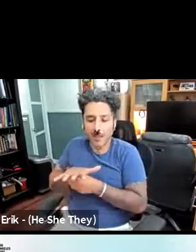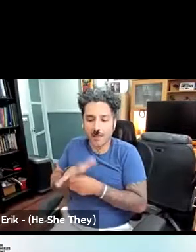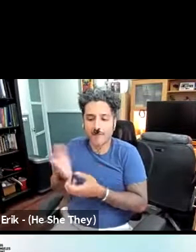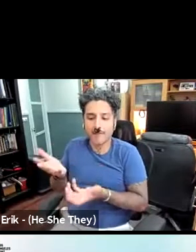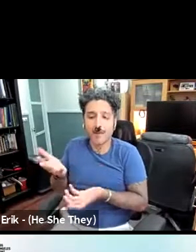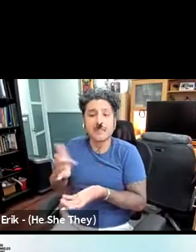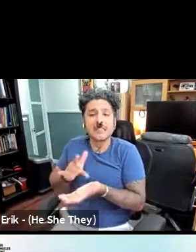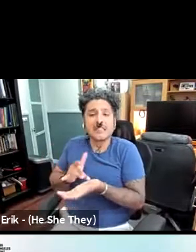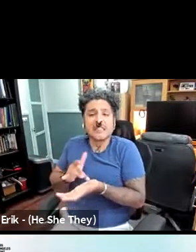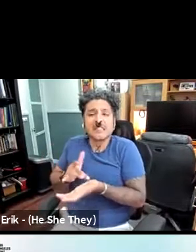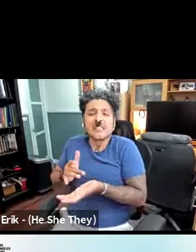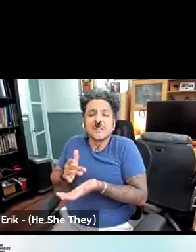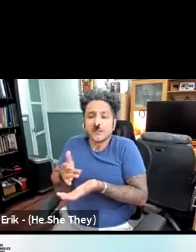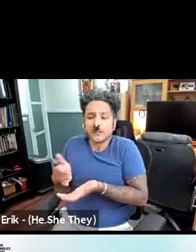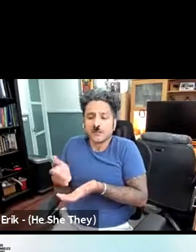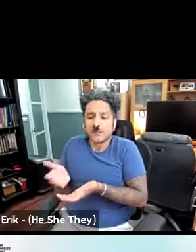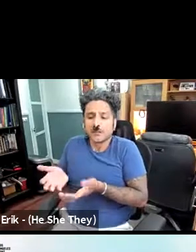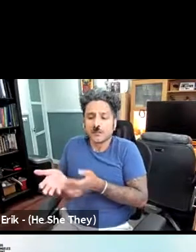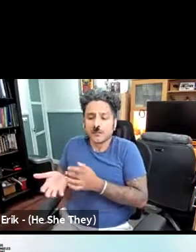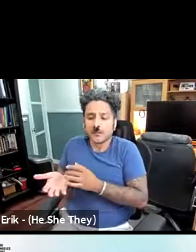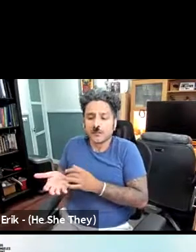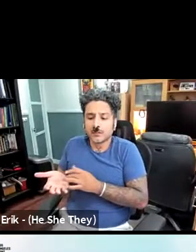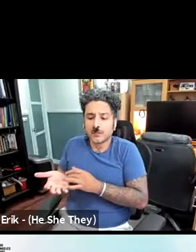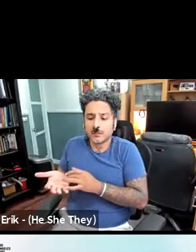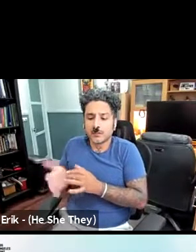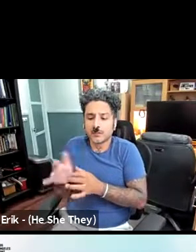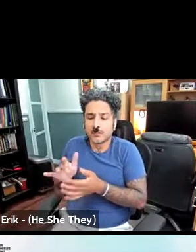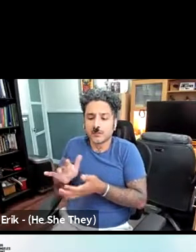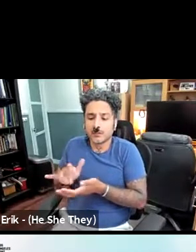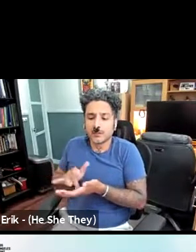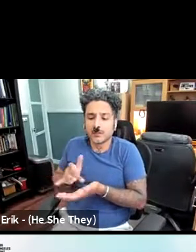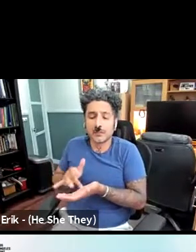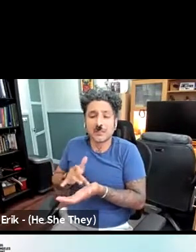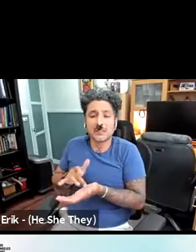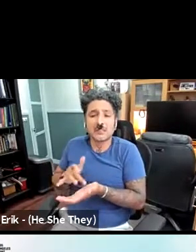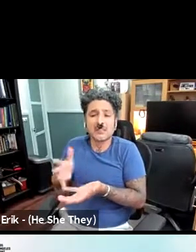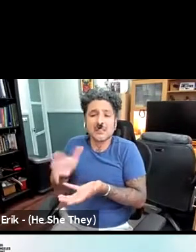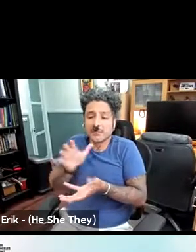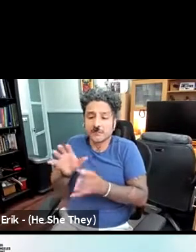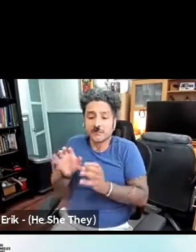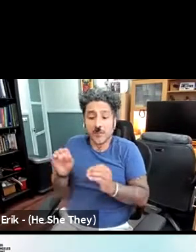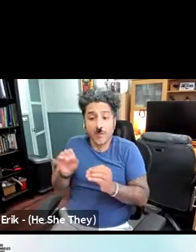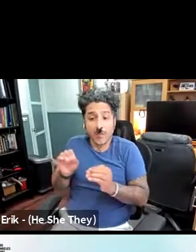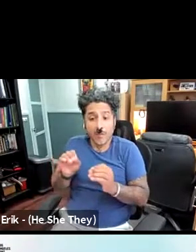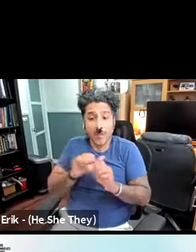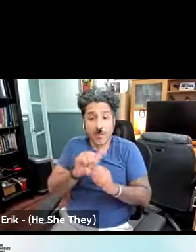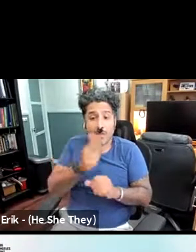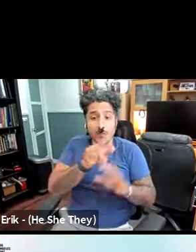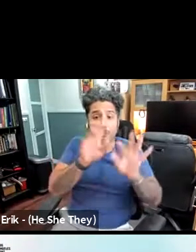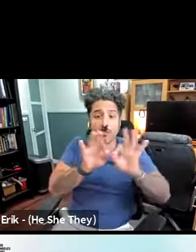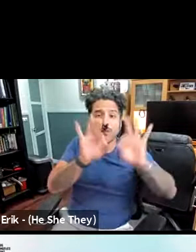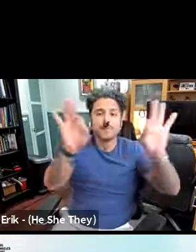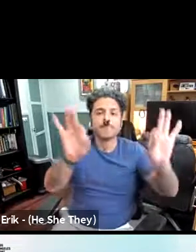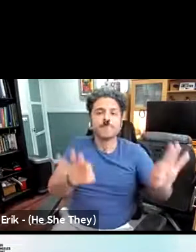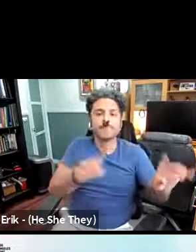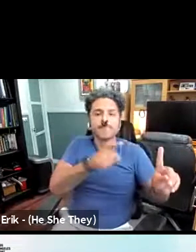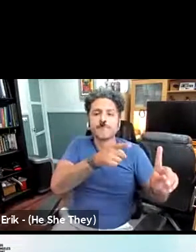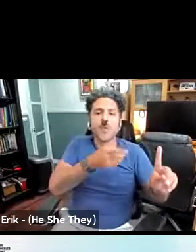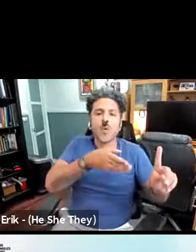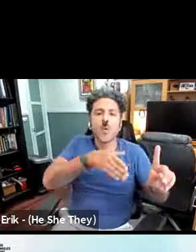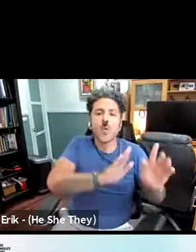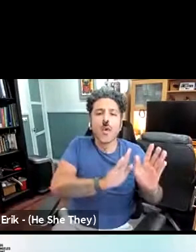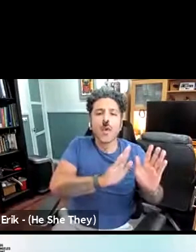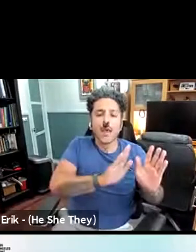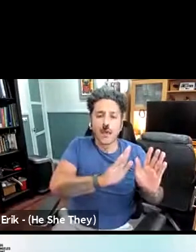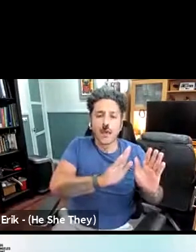when I advocate for my own boundaries, that others have a format and actually have thanked me for respecting